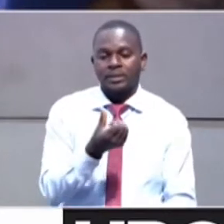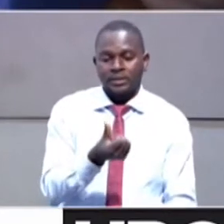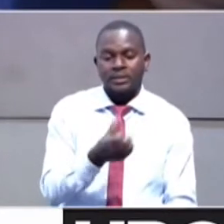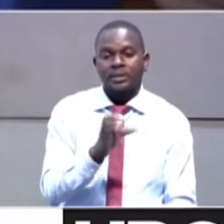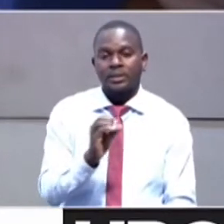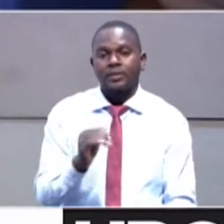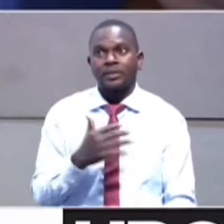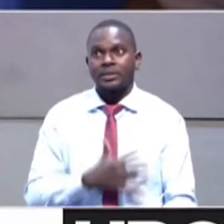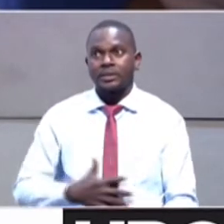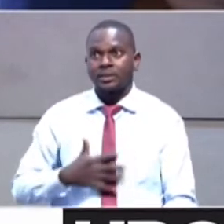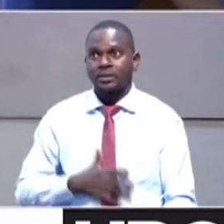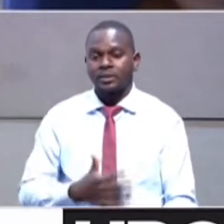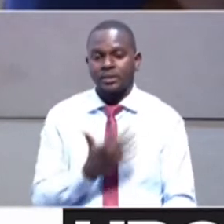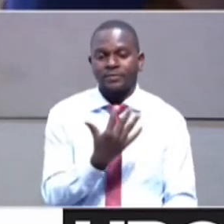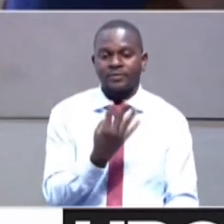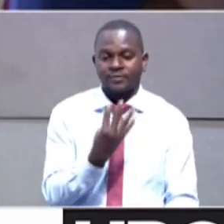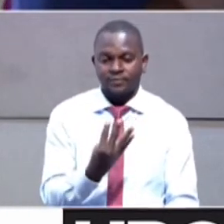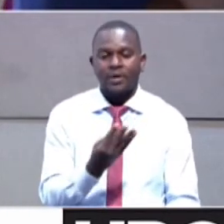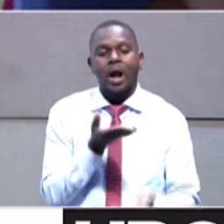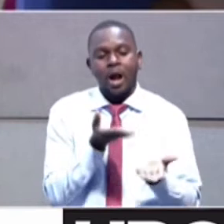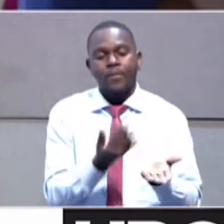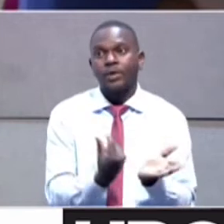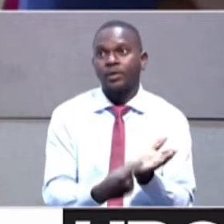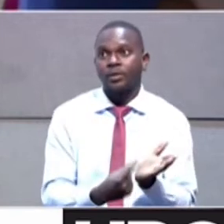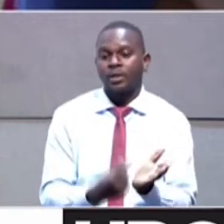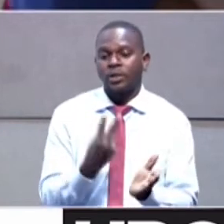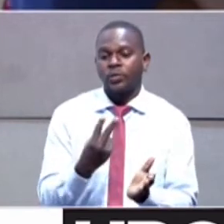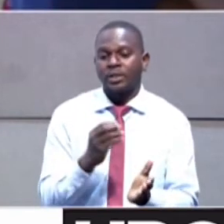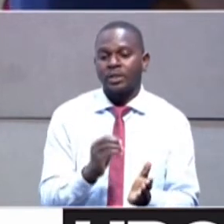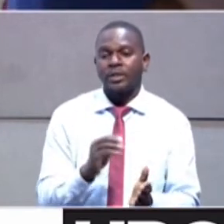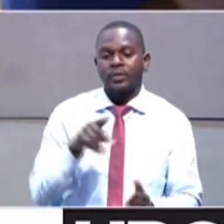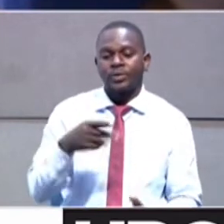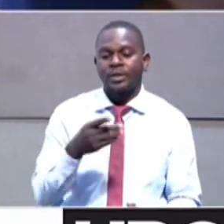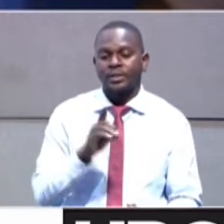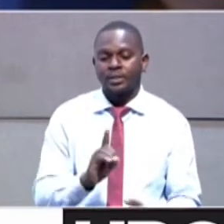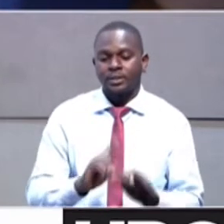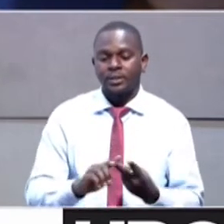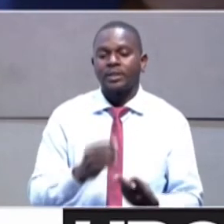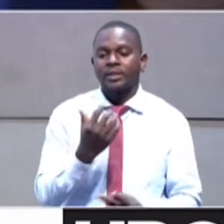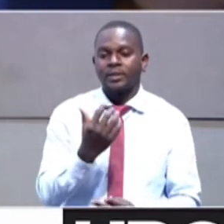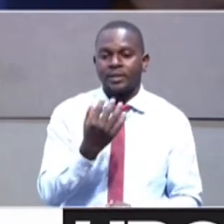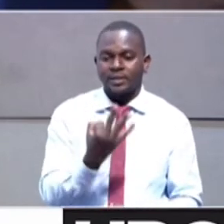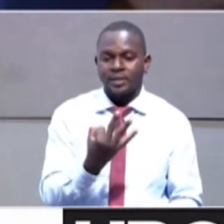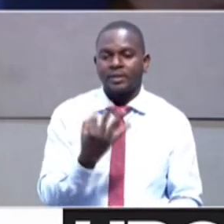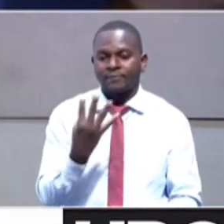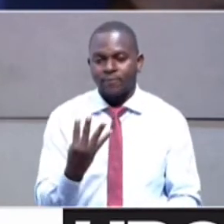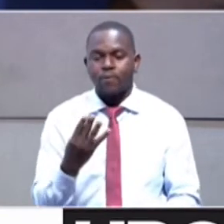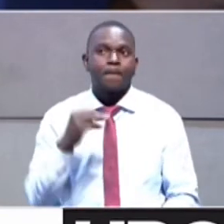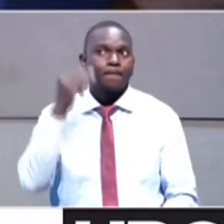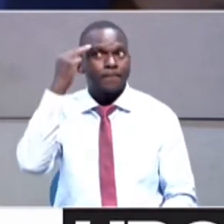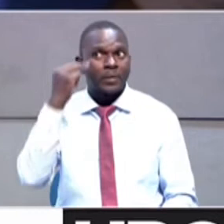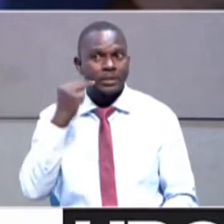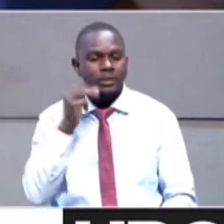scientists, 54 are in Uganda, 20 PhDs, and 34 masters.